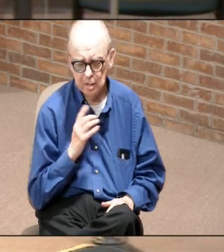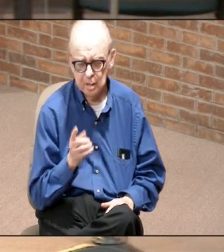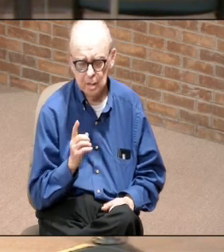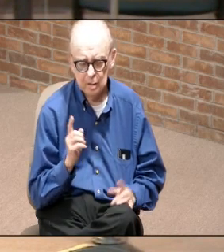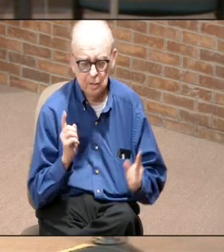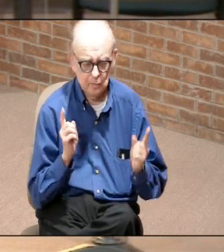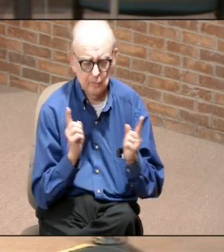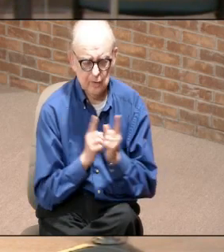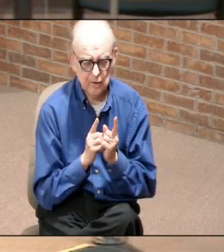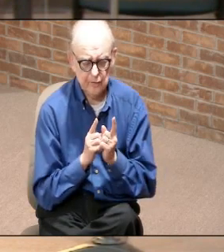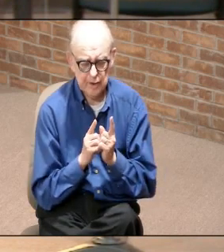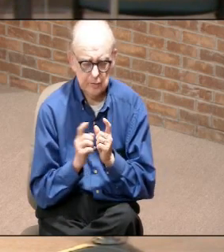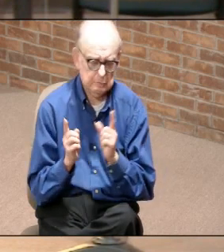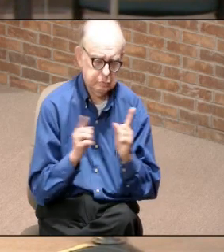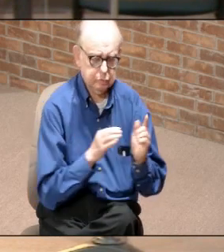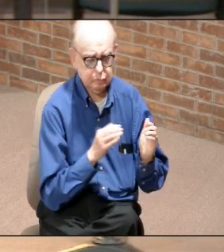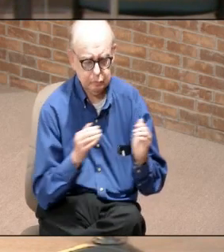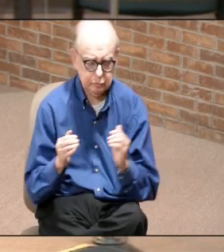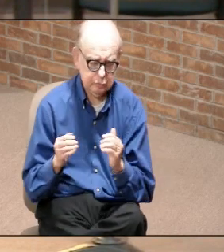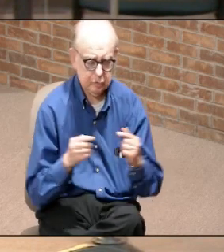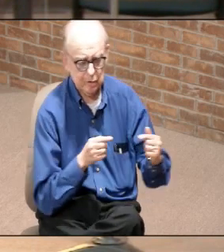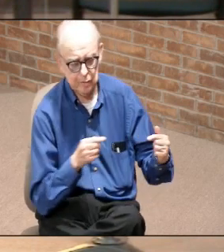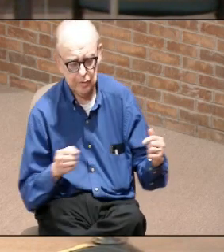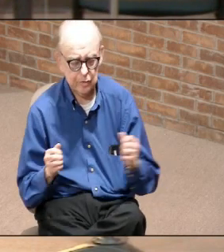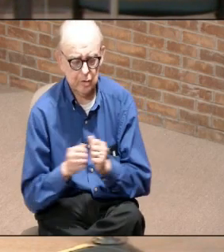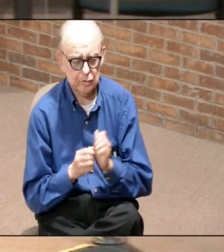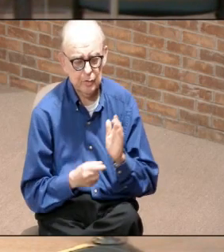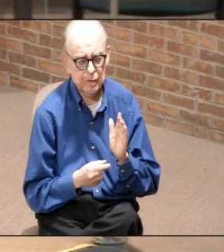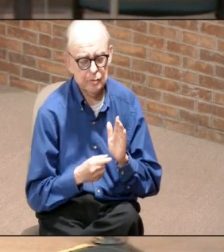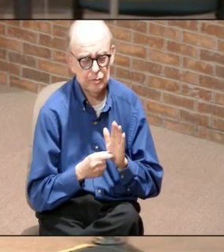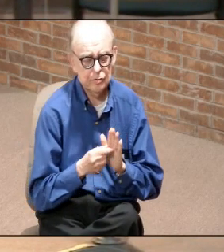face battles and struggles and giants.